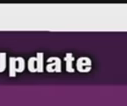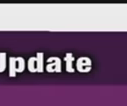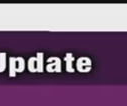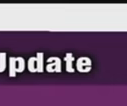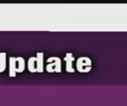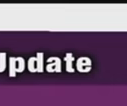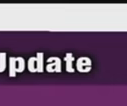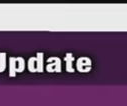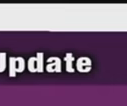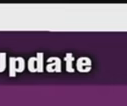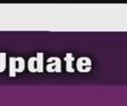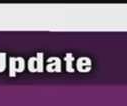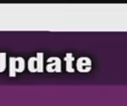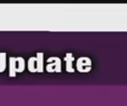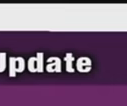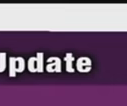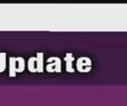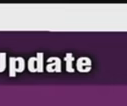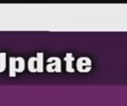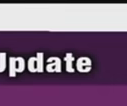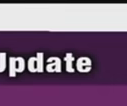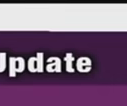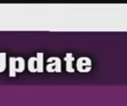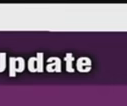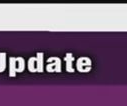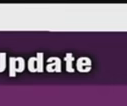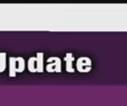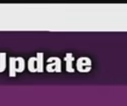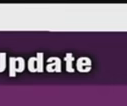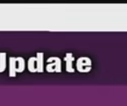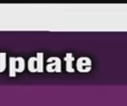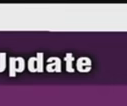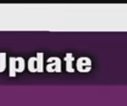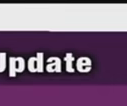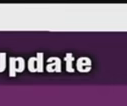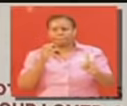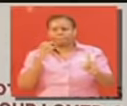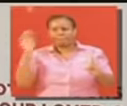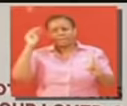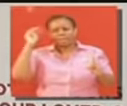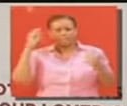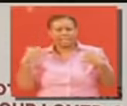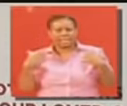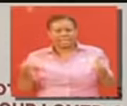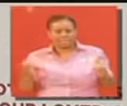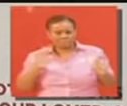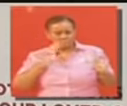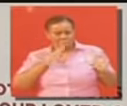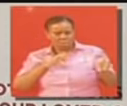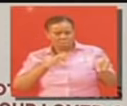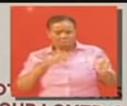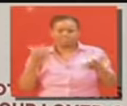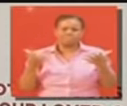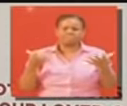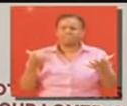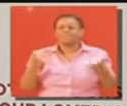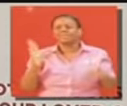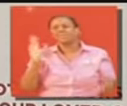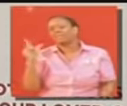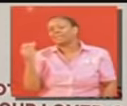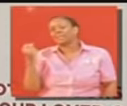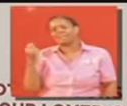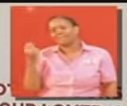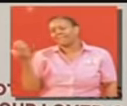missing from the Ministry of Health reporting. Okay, I think the first bit of